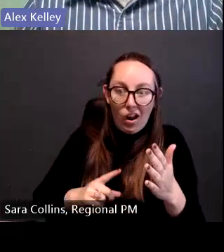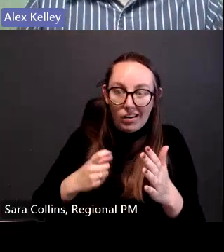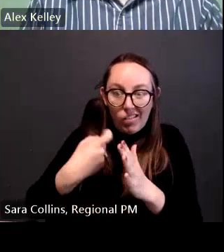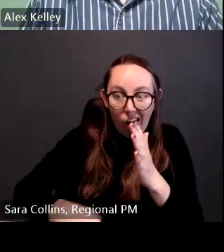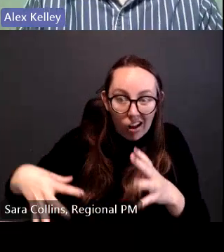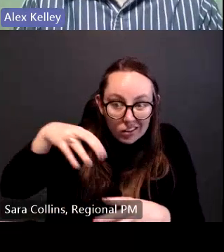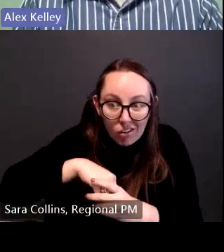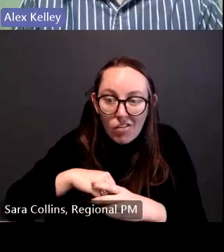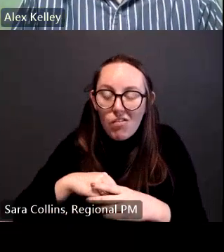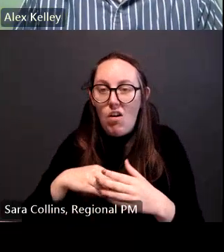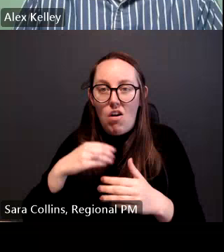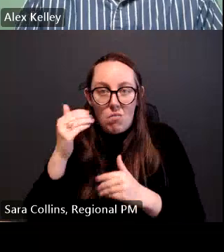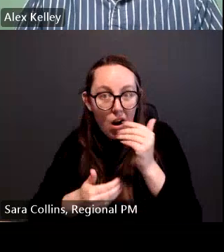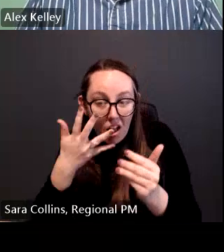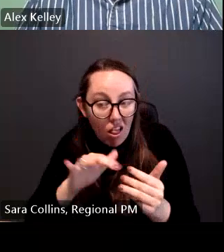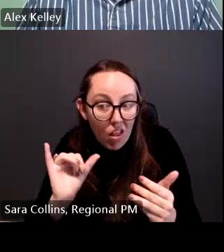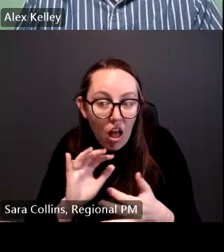that.